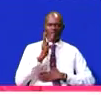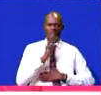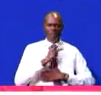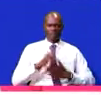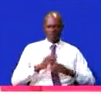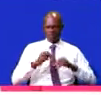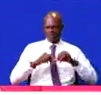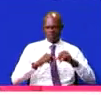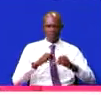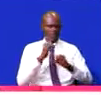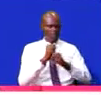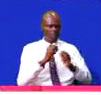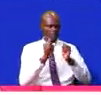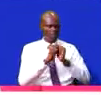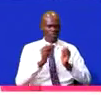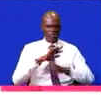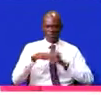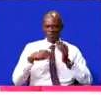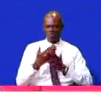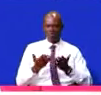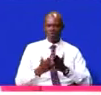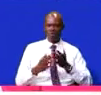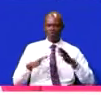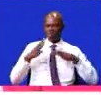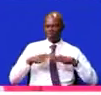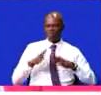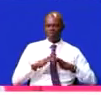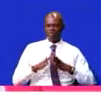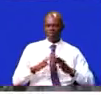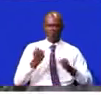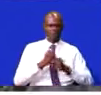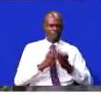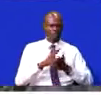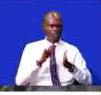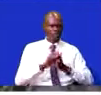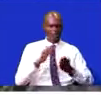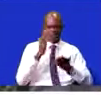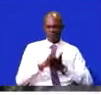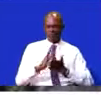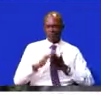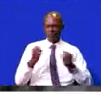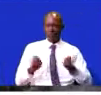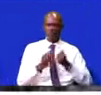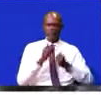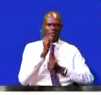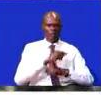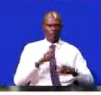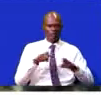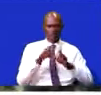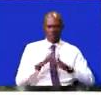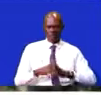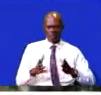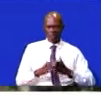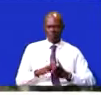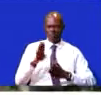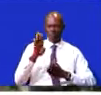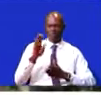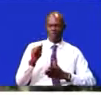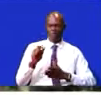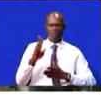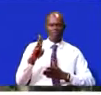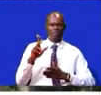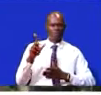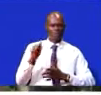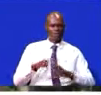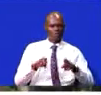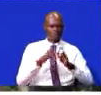will continue working with all stakeholders to ensure that this happens. Abala bende ogolo chik makumo iko ringre jomowito